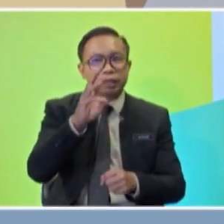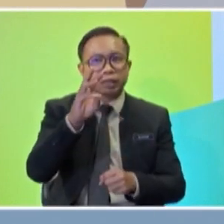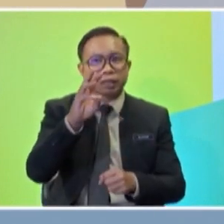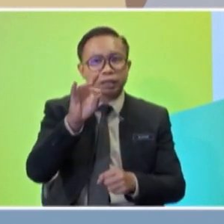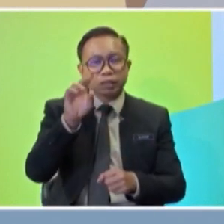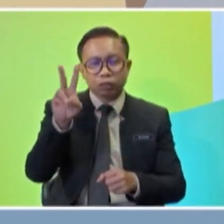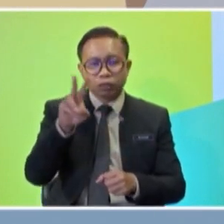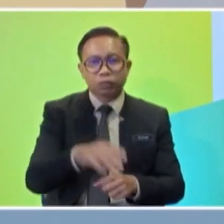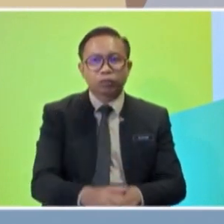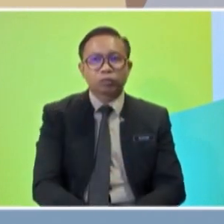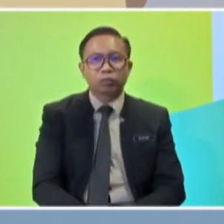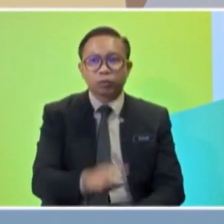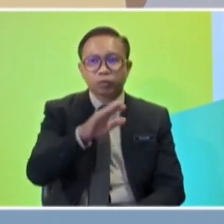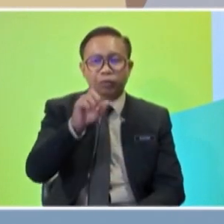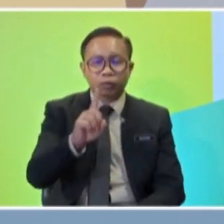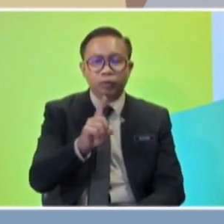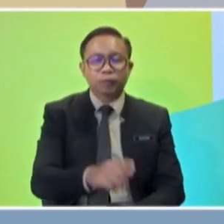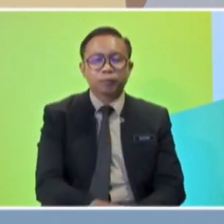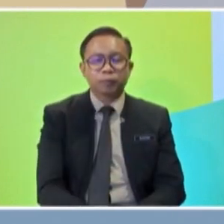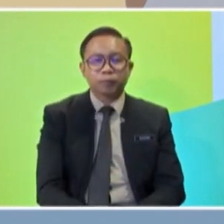times 5 over 1. But then,